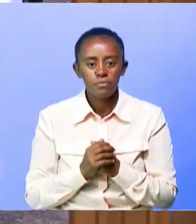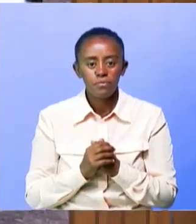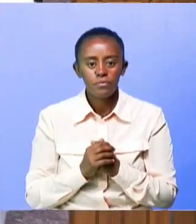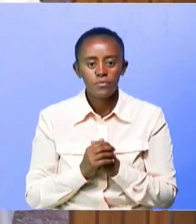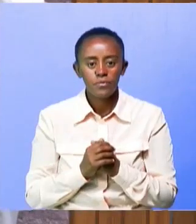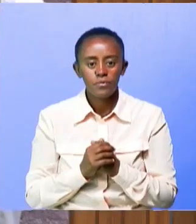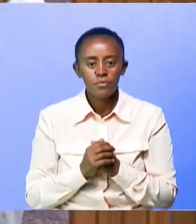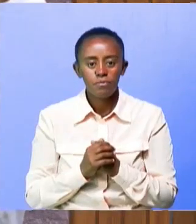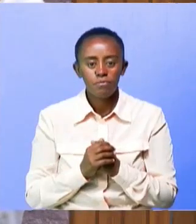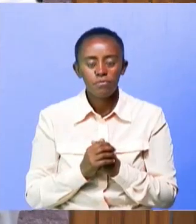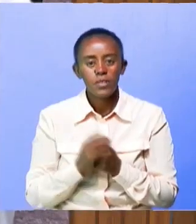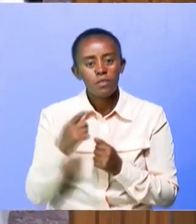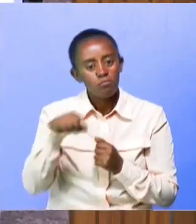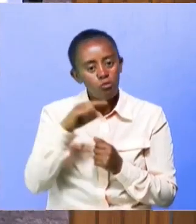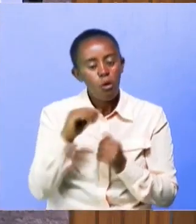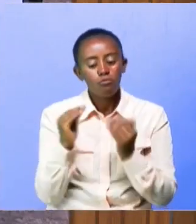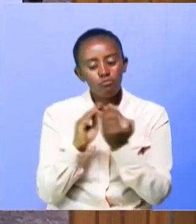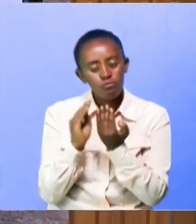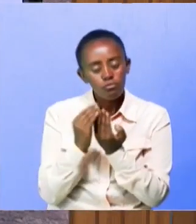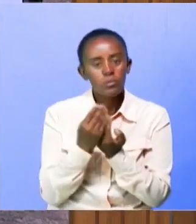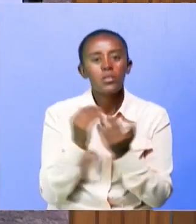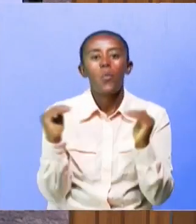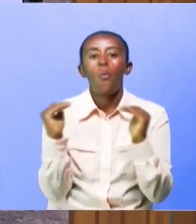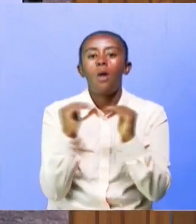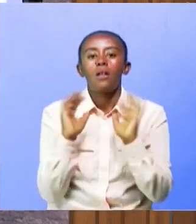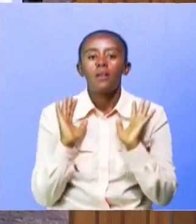So we have to treat them equally.